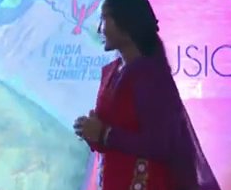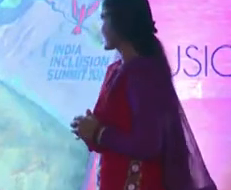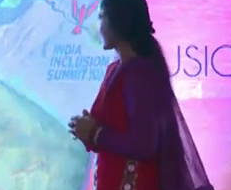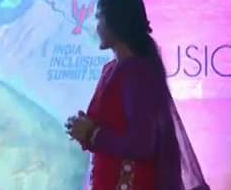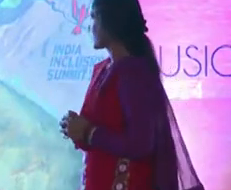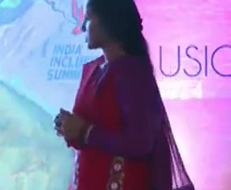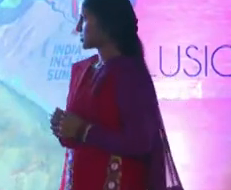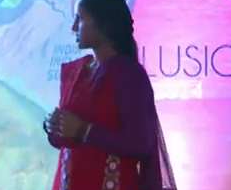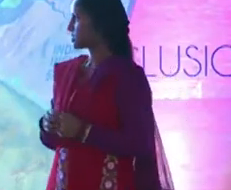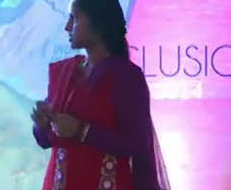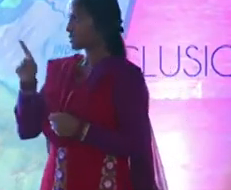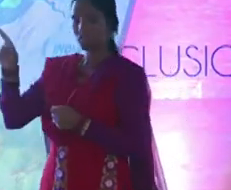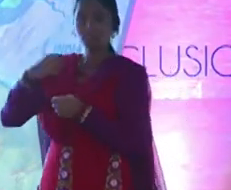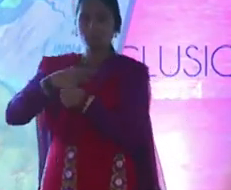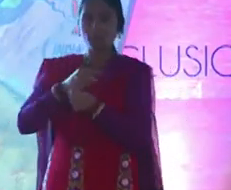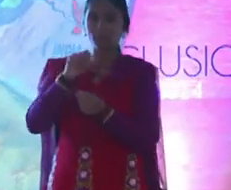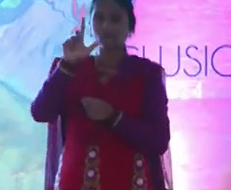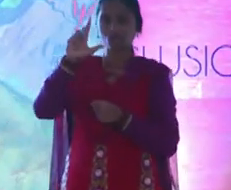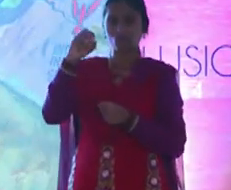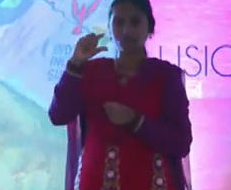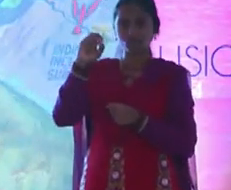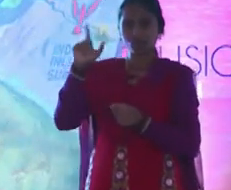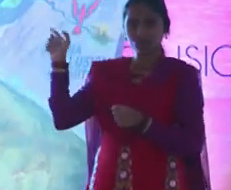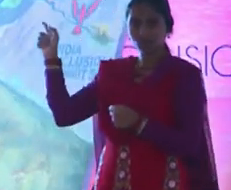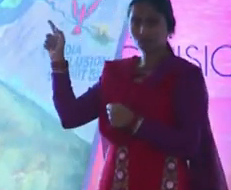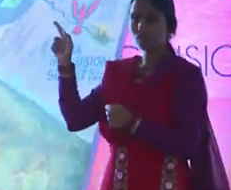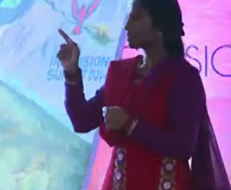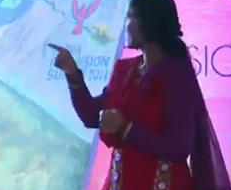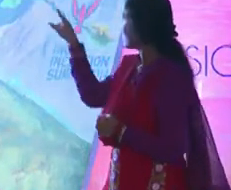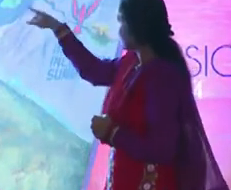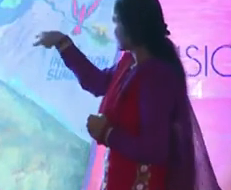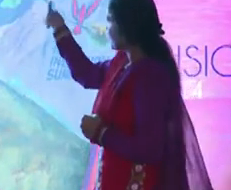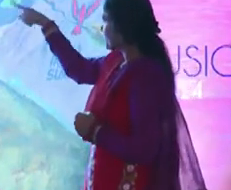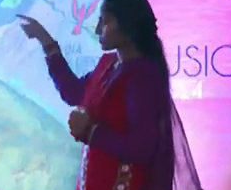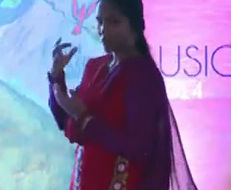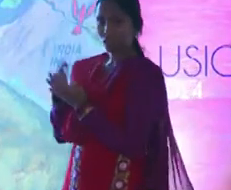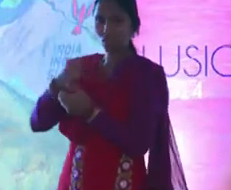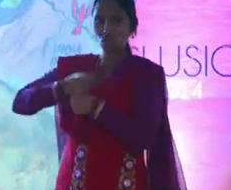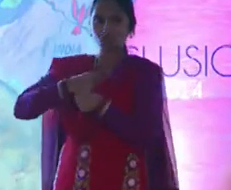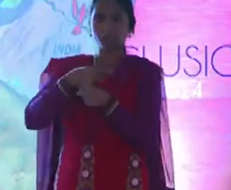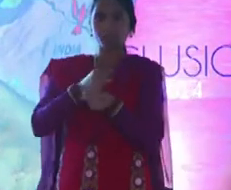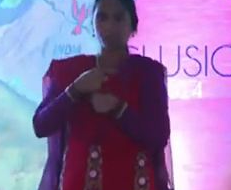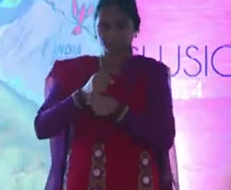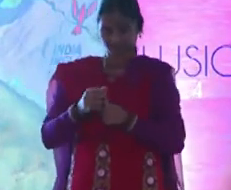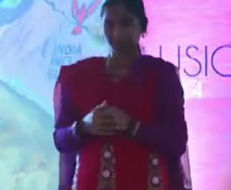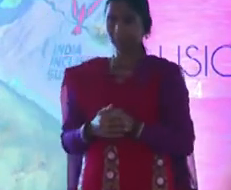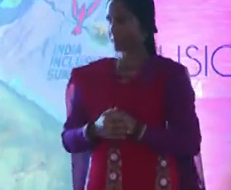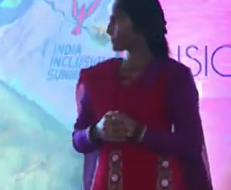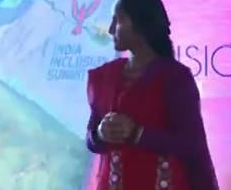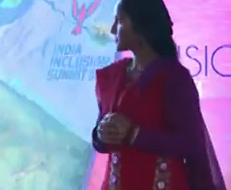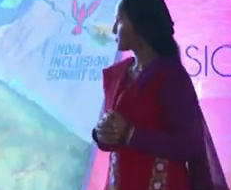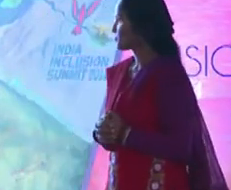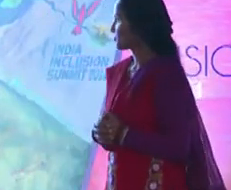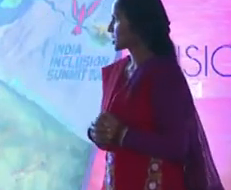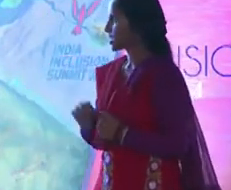that we chose about last year was Swavalamban, standing on your own feet, going forward, the strength, and the